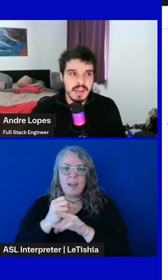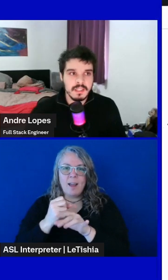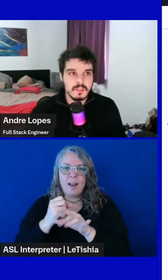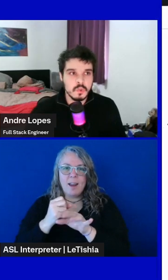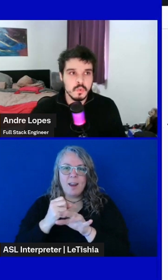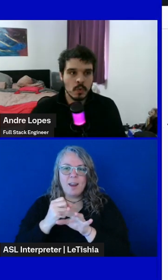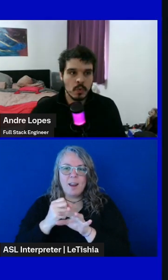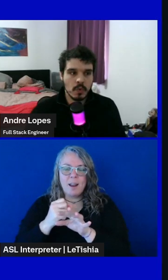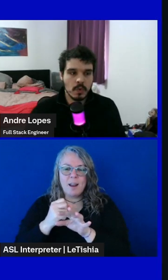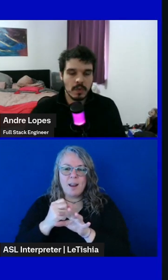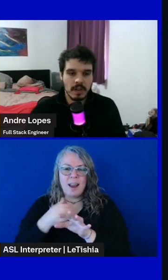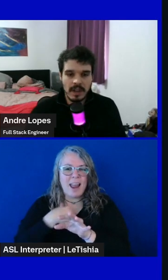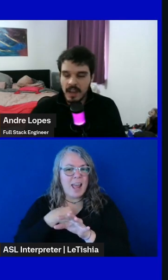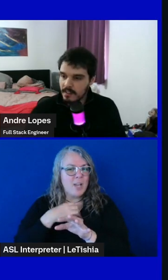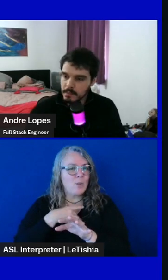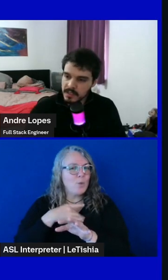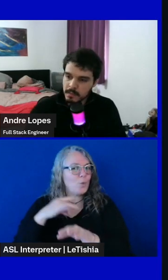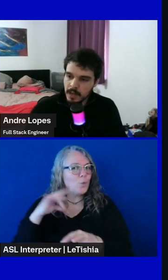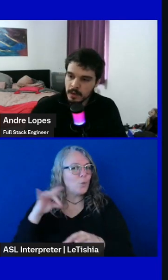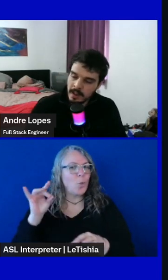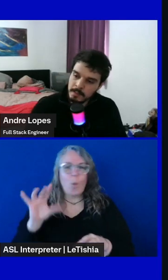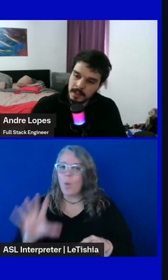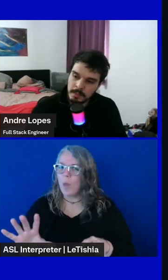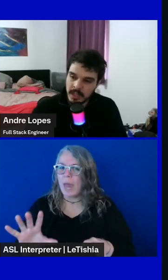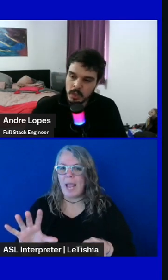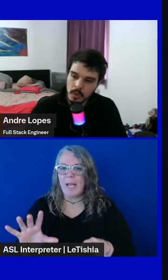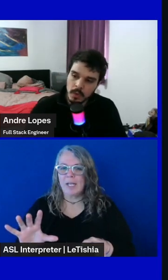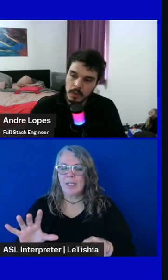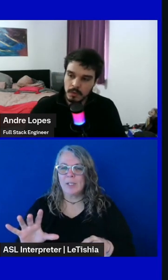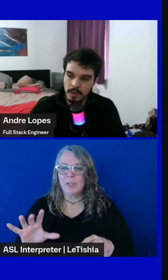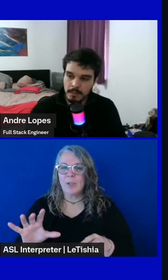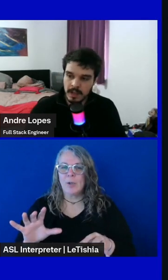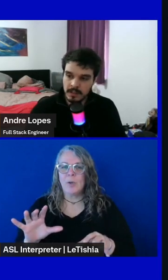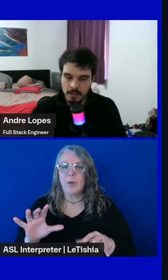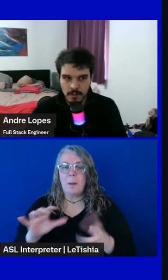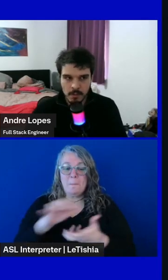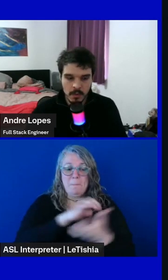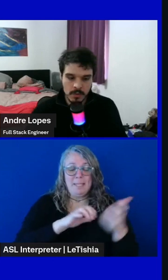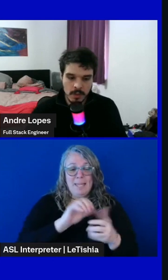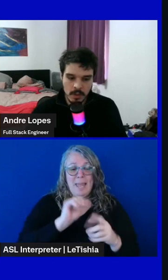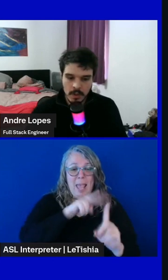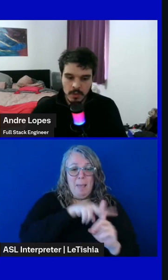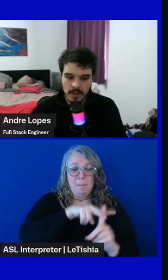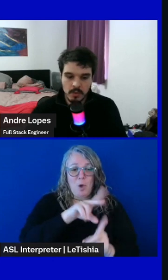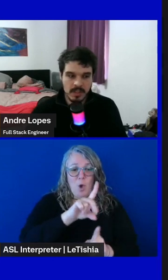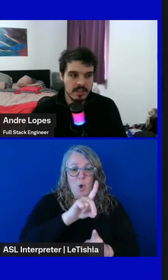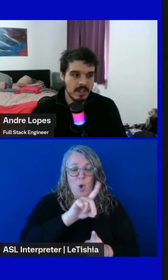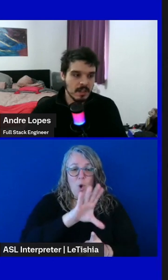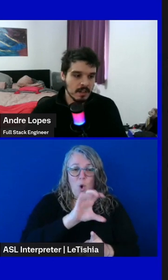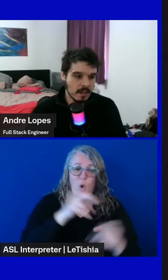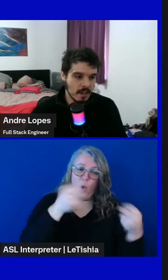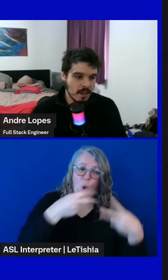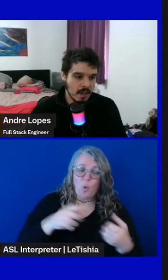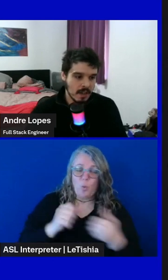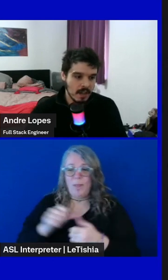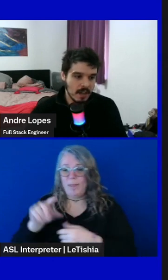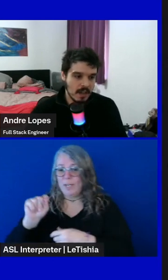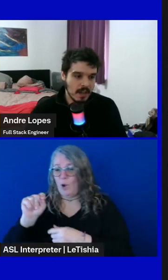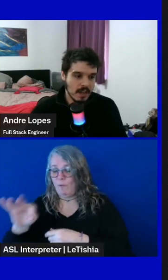don't like to have mixed my application code with my Terraform code. So as you can see here,